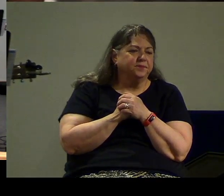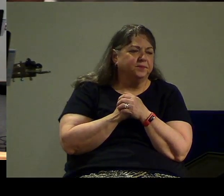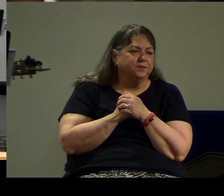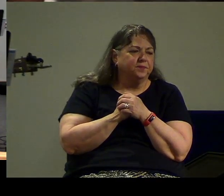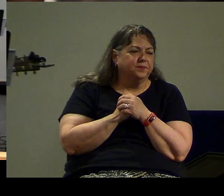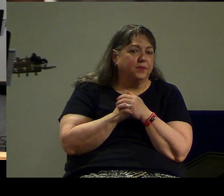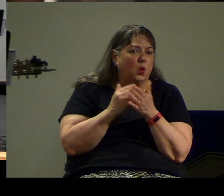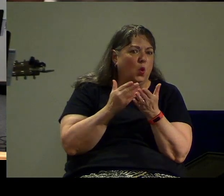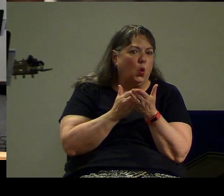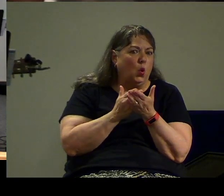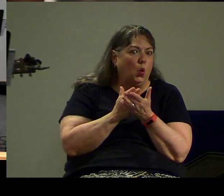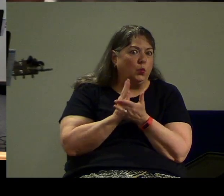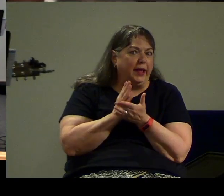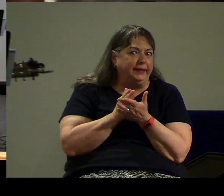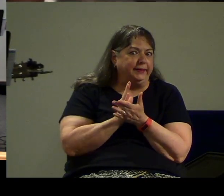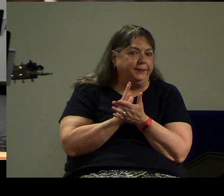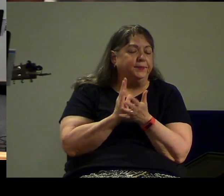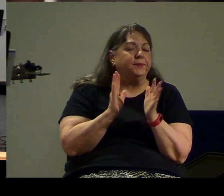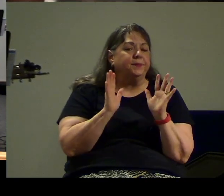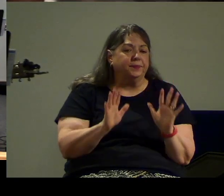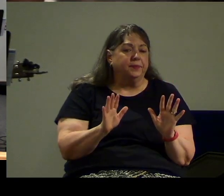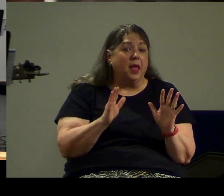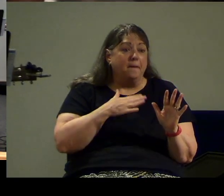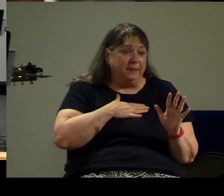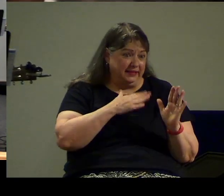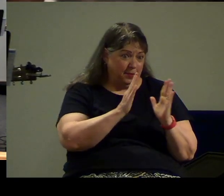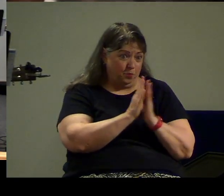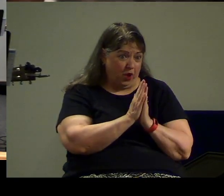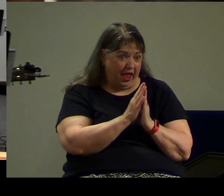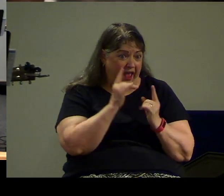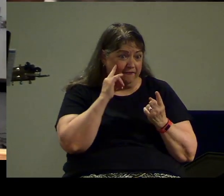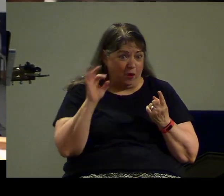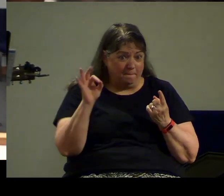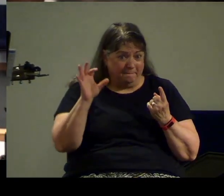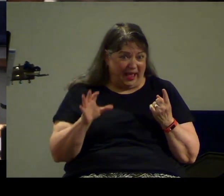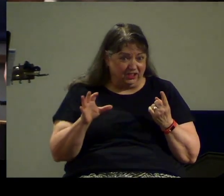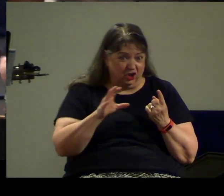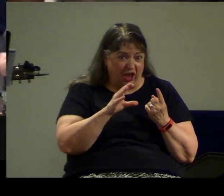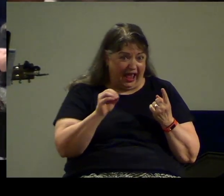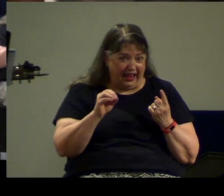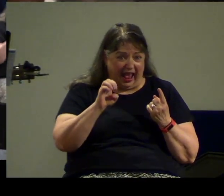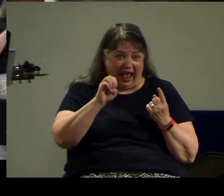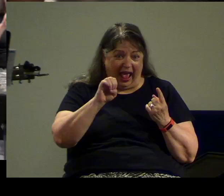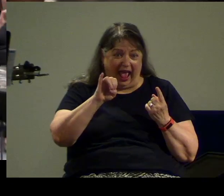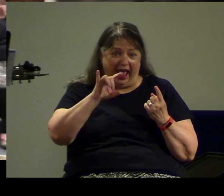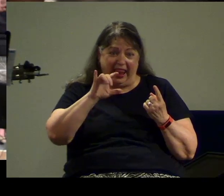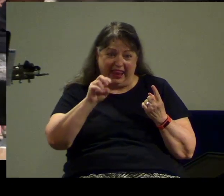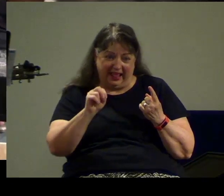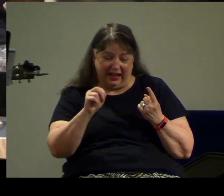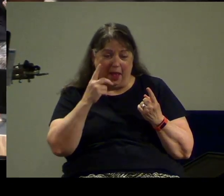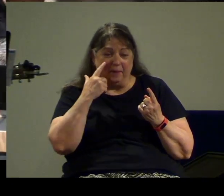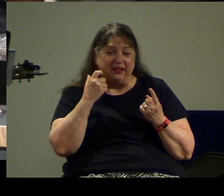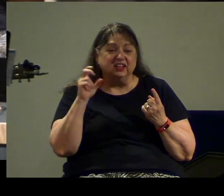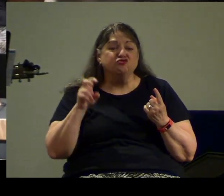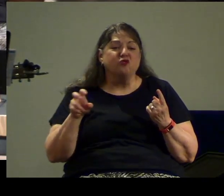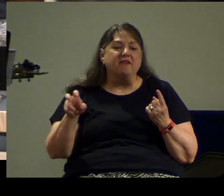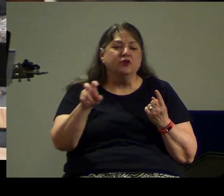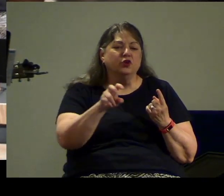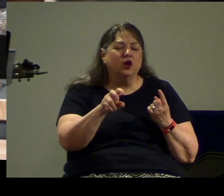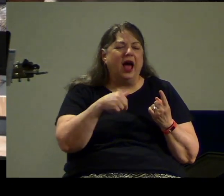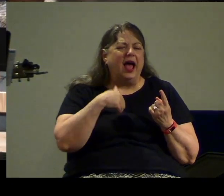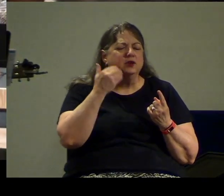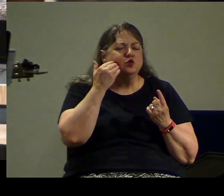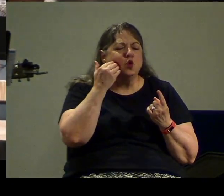All right. Be in prayer for Pastor and Eileen as they travel. I know that earlier this week they were in the